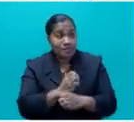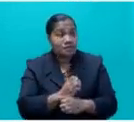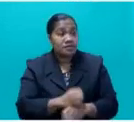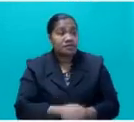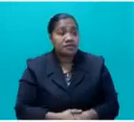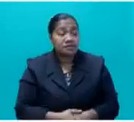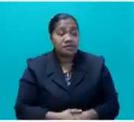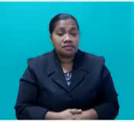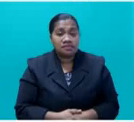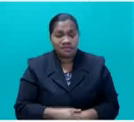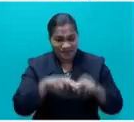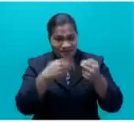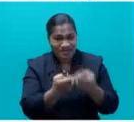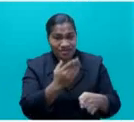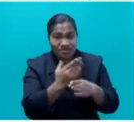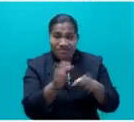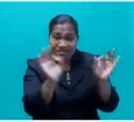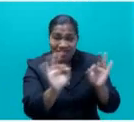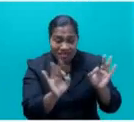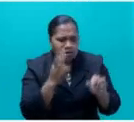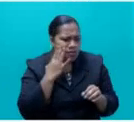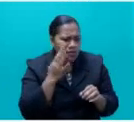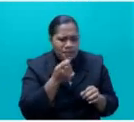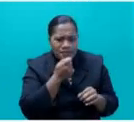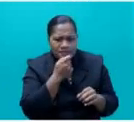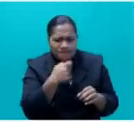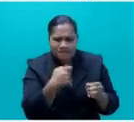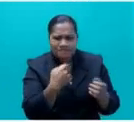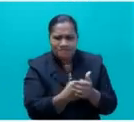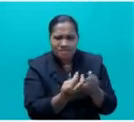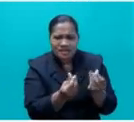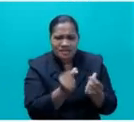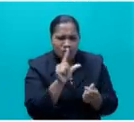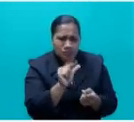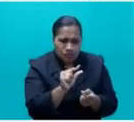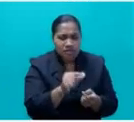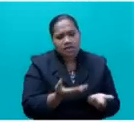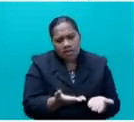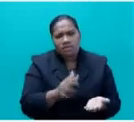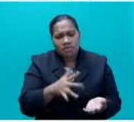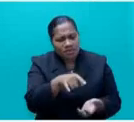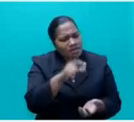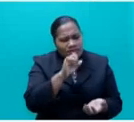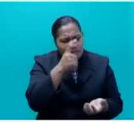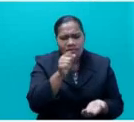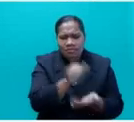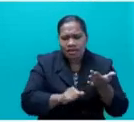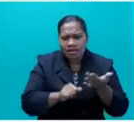unemployed families, when they have less money, even though we're paying them the money, they may not actually buy the provisions for their young